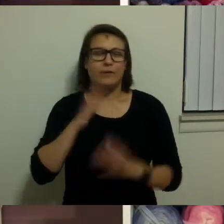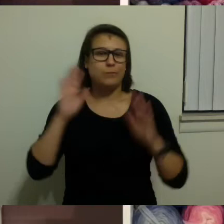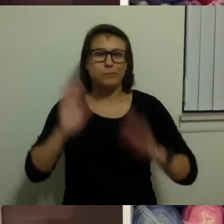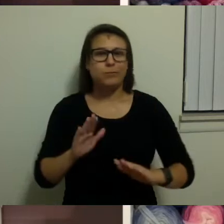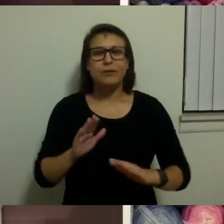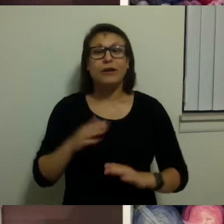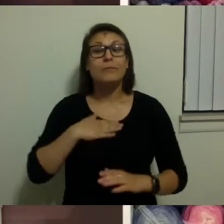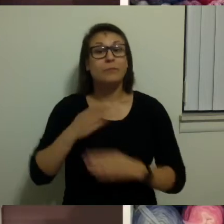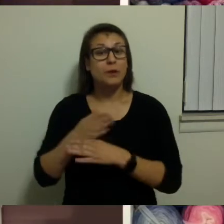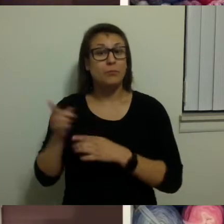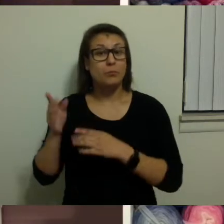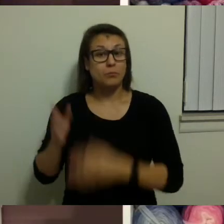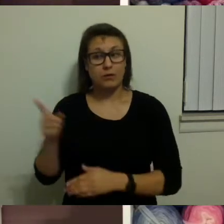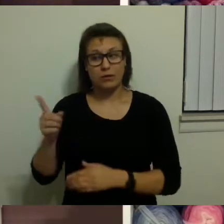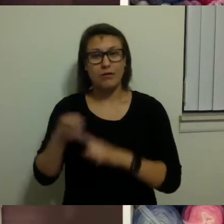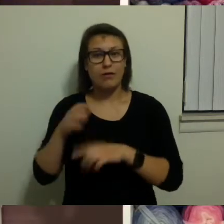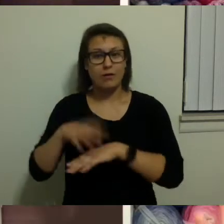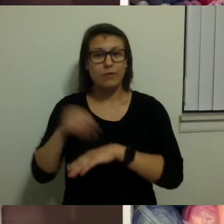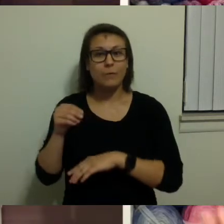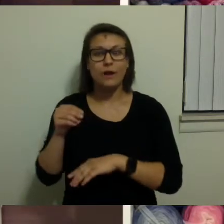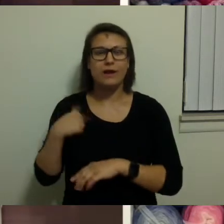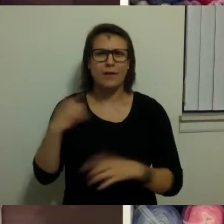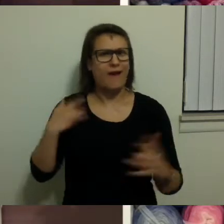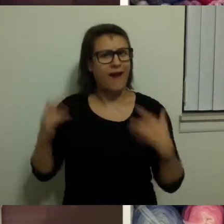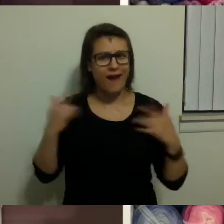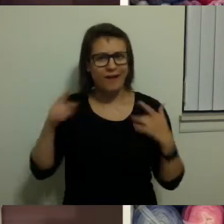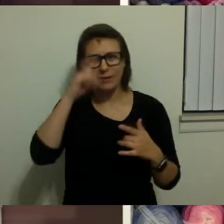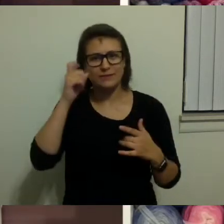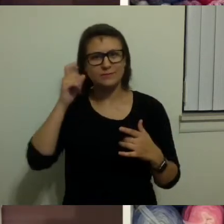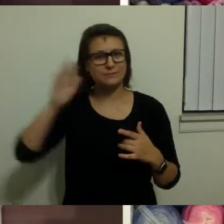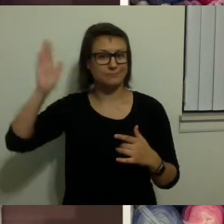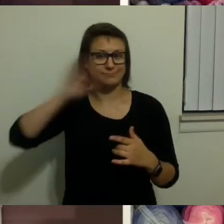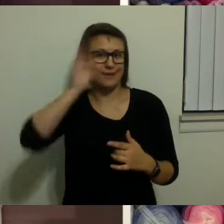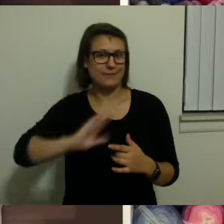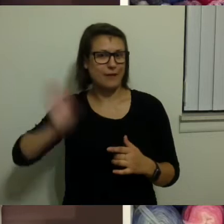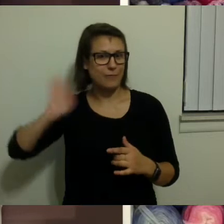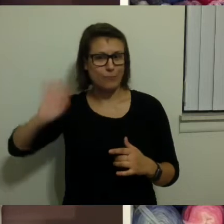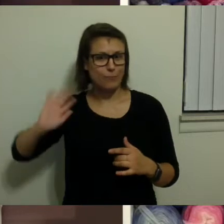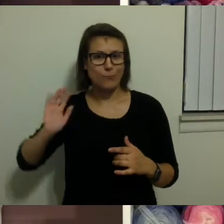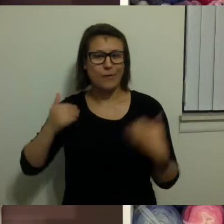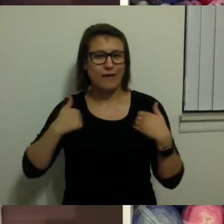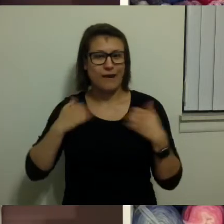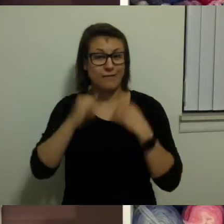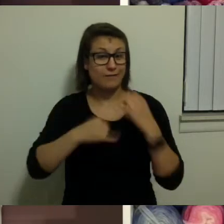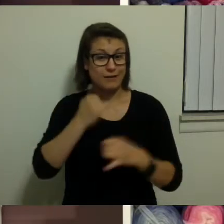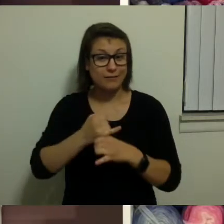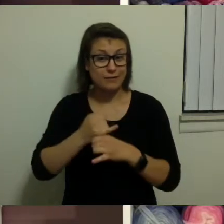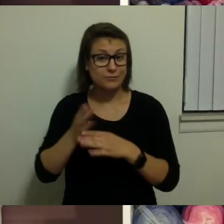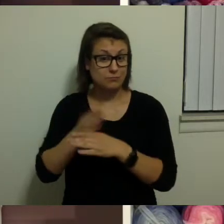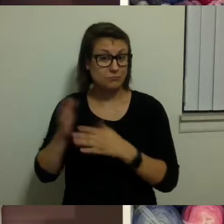swap partner, was from Sweden, which I was stoked about because I've never had an